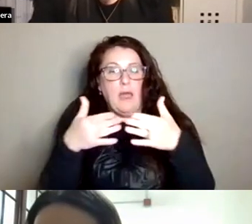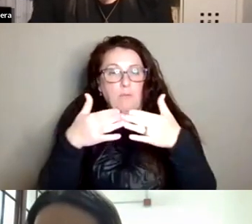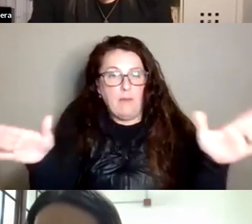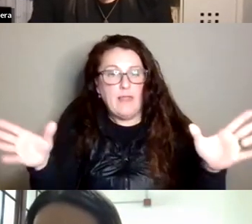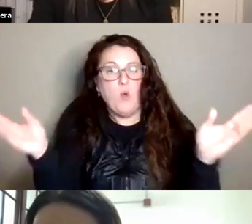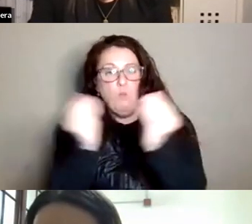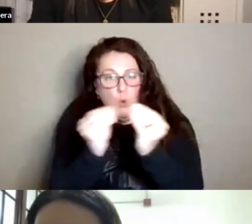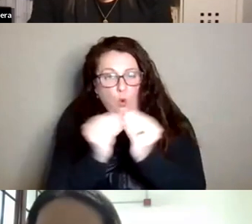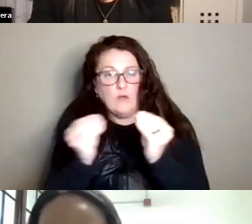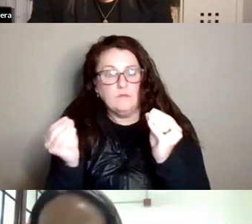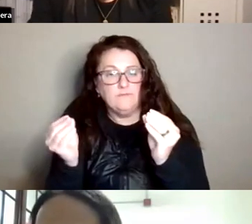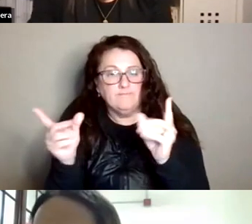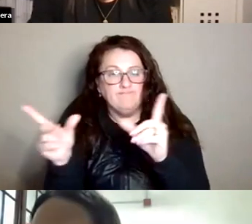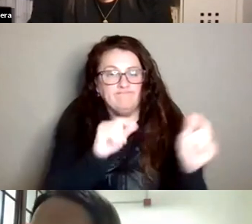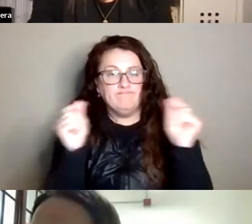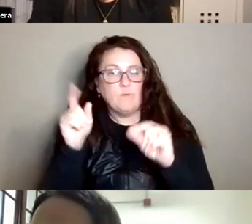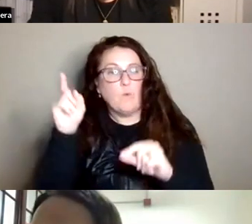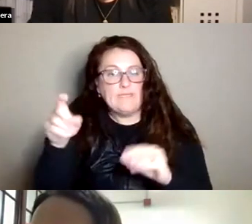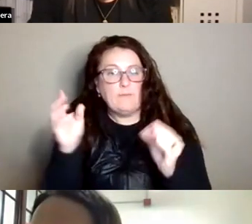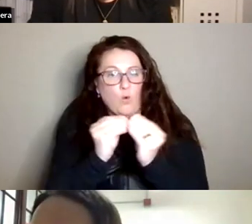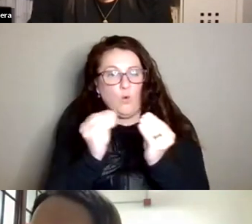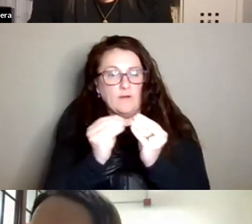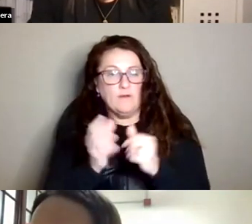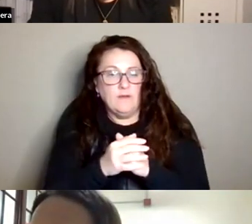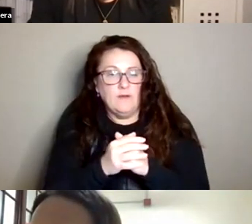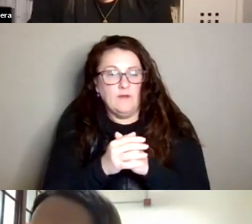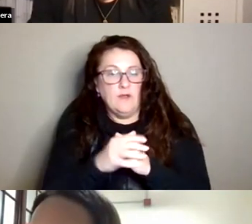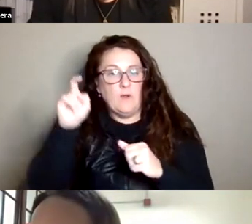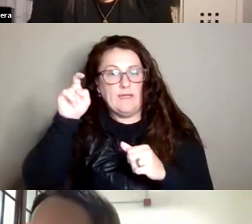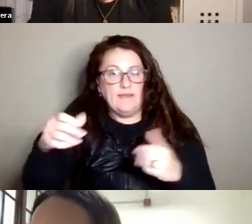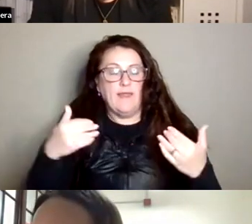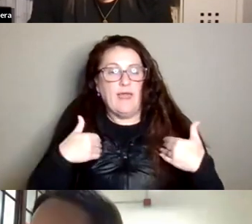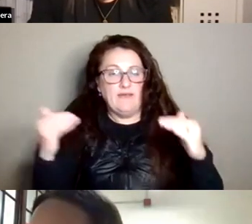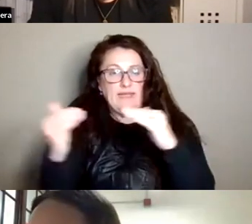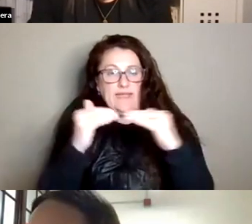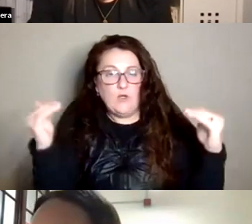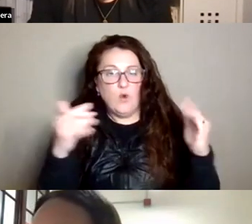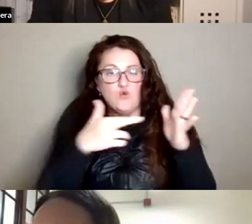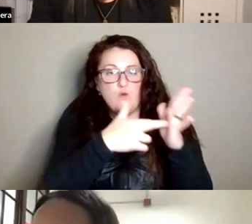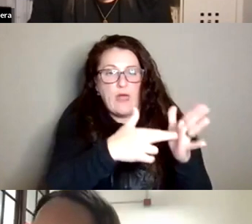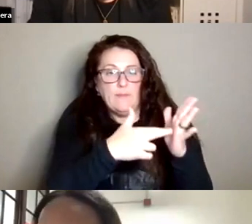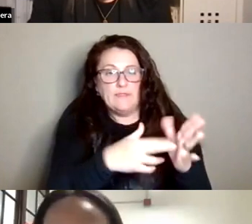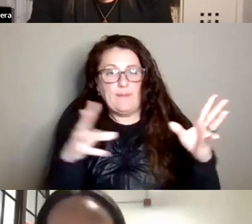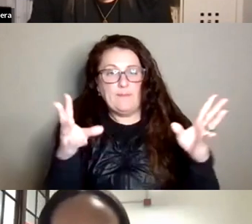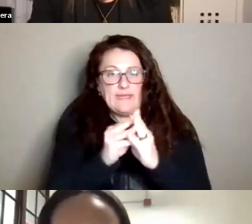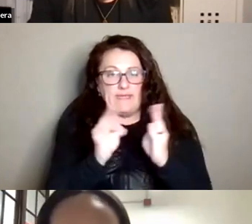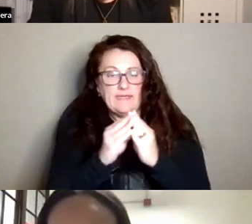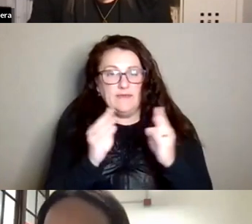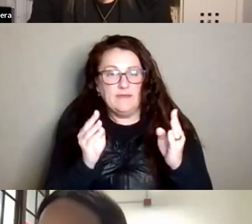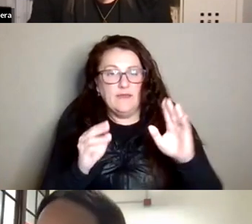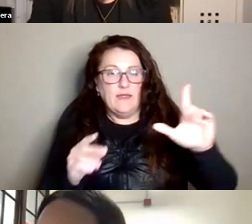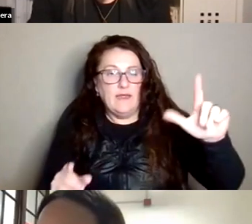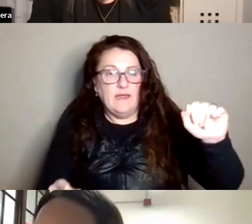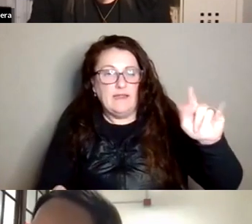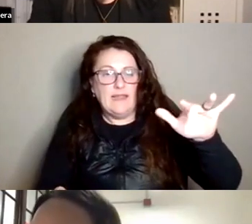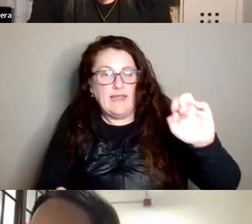more is needed. We need to have equal representation in these meetings from our Latinx